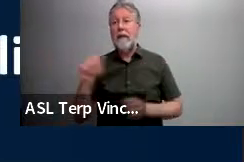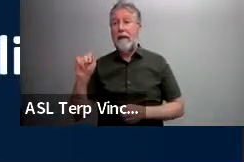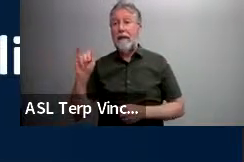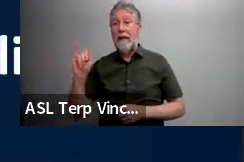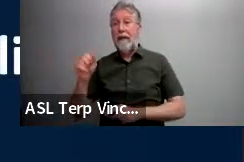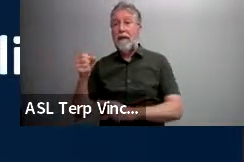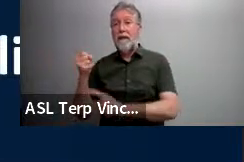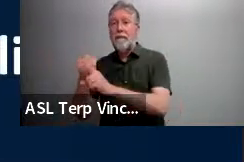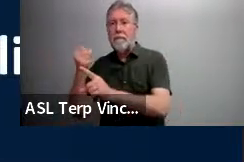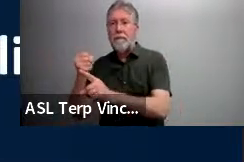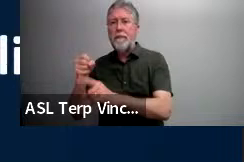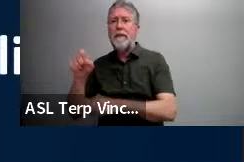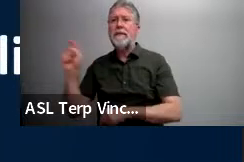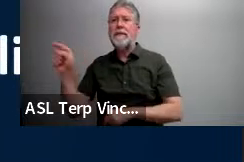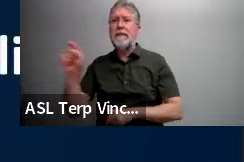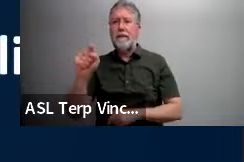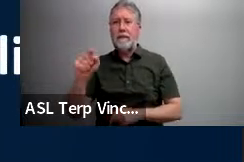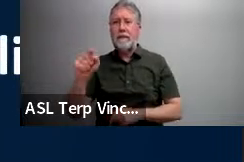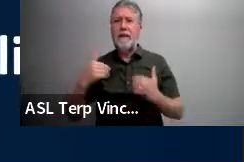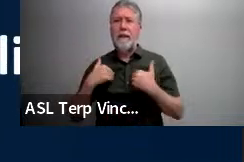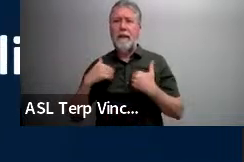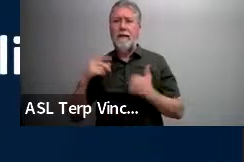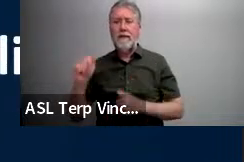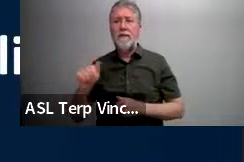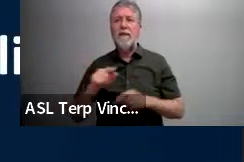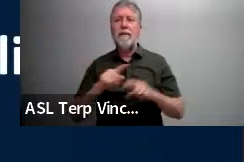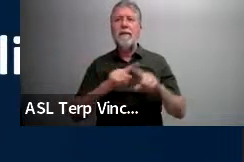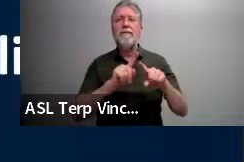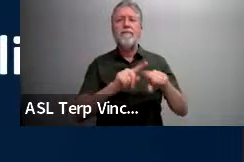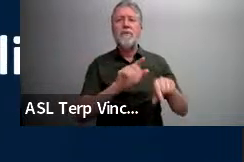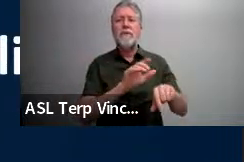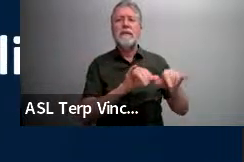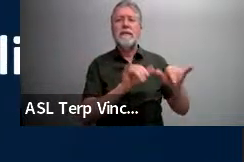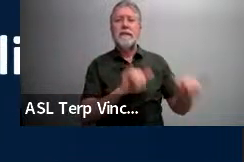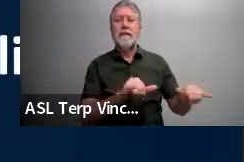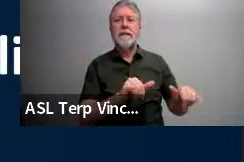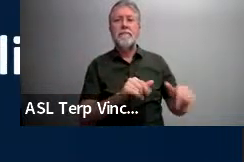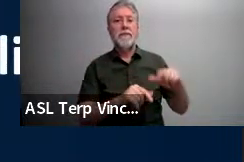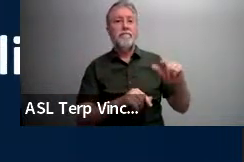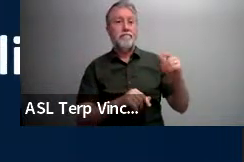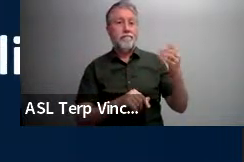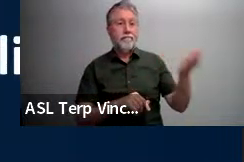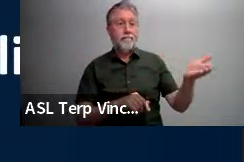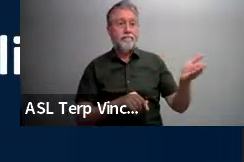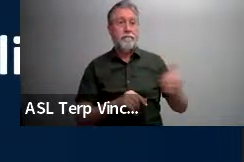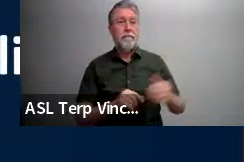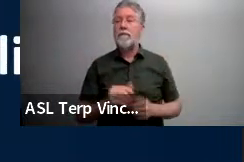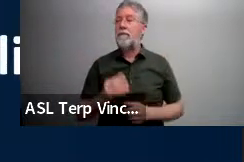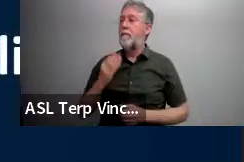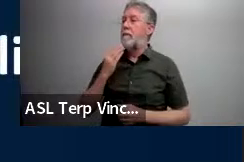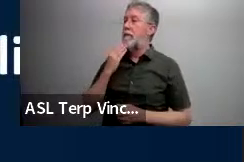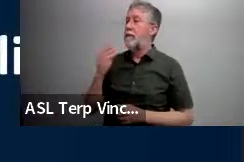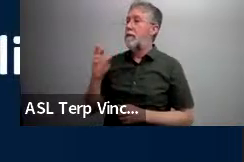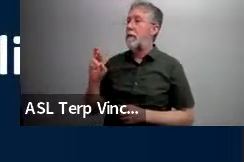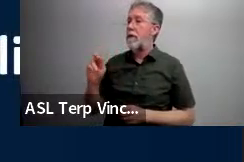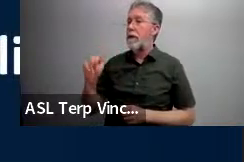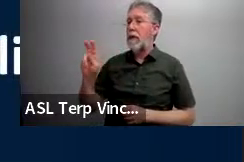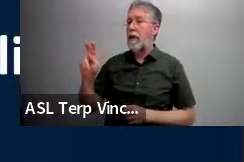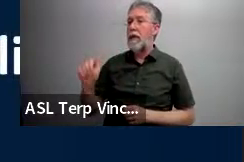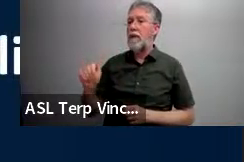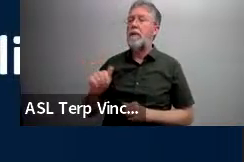various systems, starting with employment. Thanks, Ariana. And as she